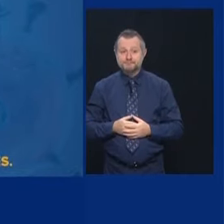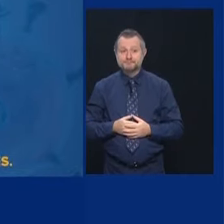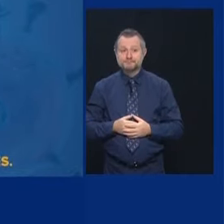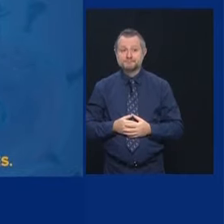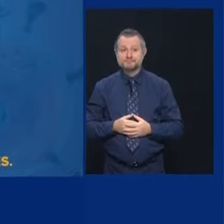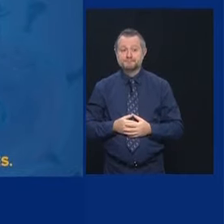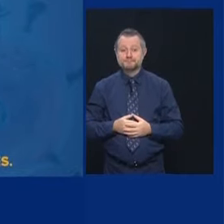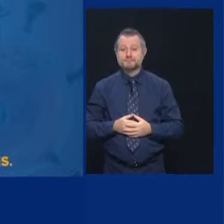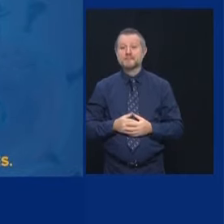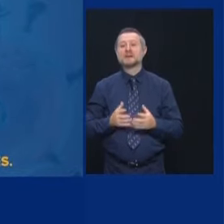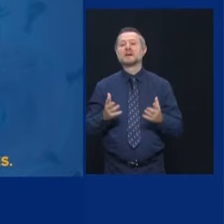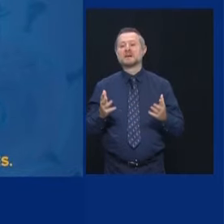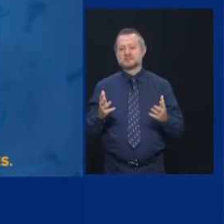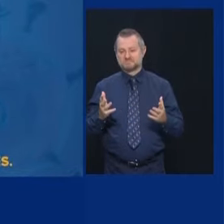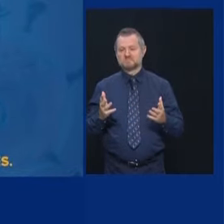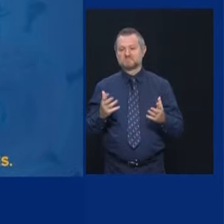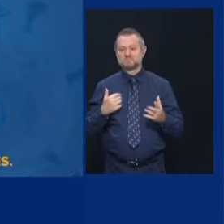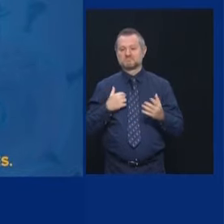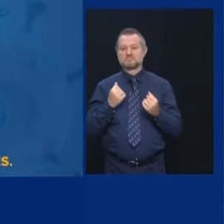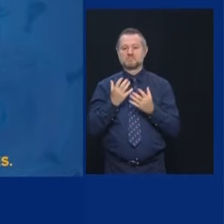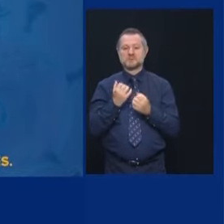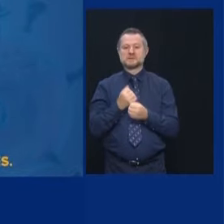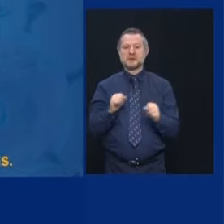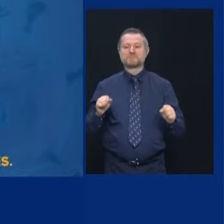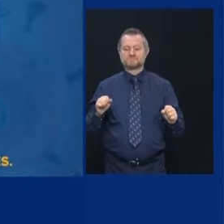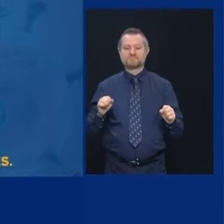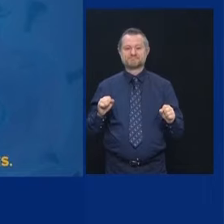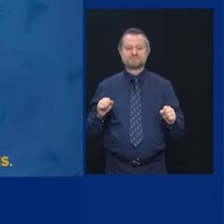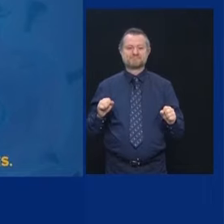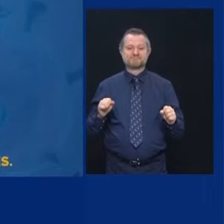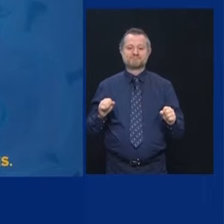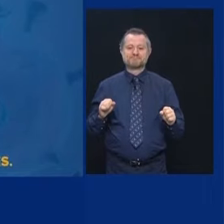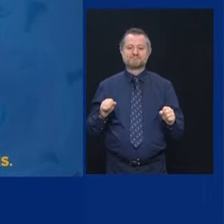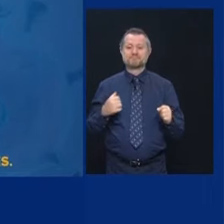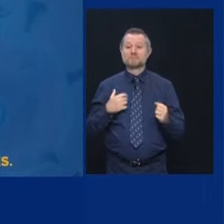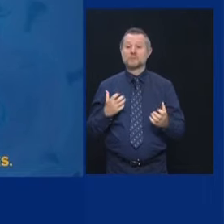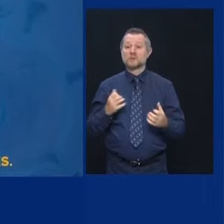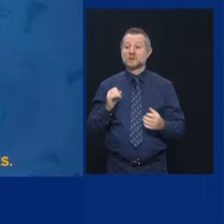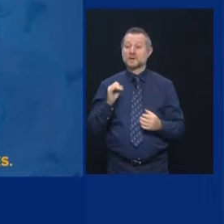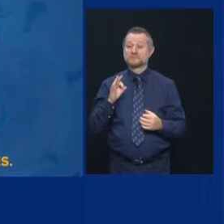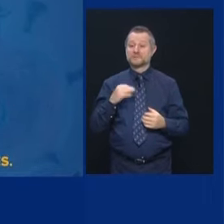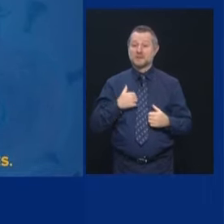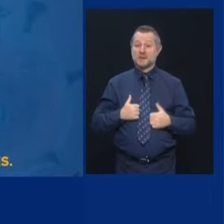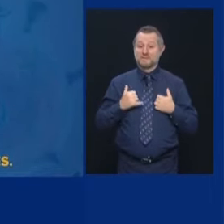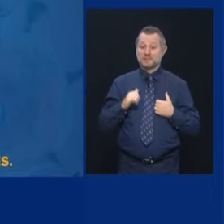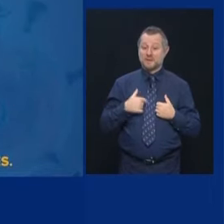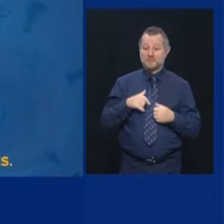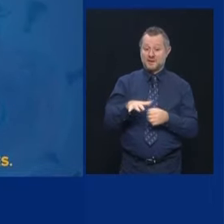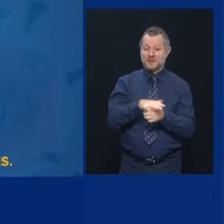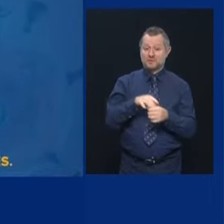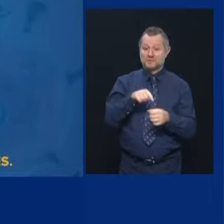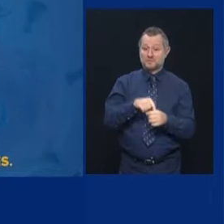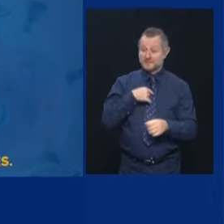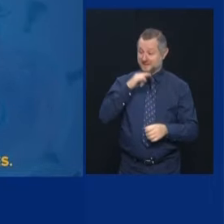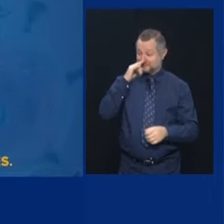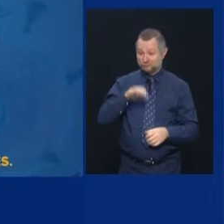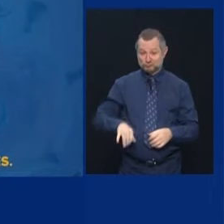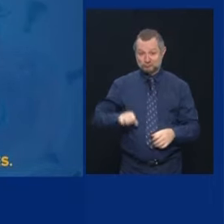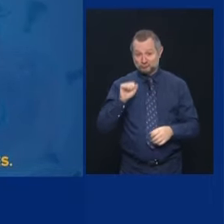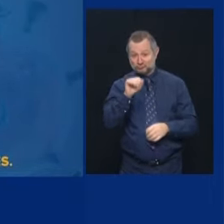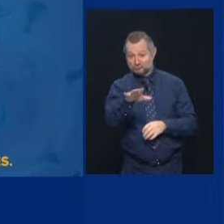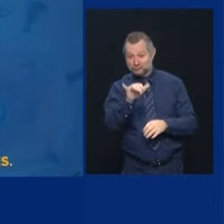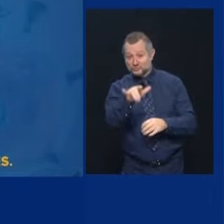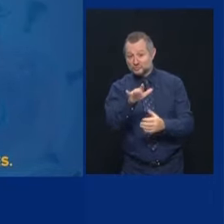Better safe than sorry. I would not send my child to a school in a hotspot cluster that has